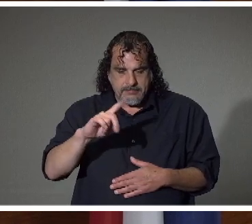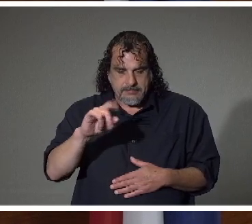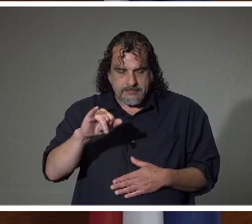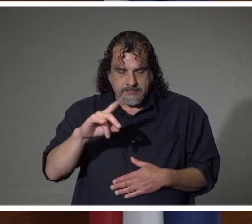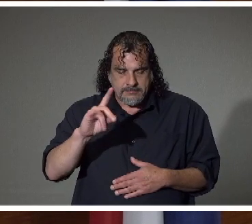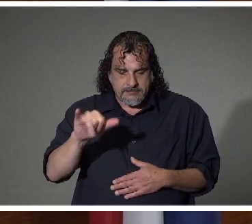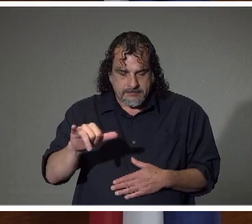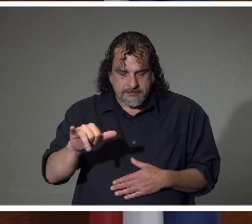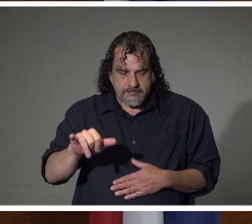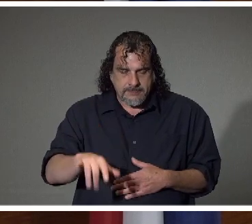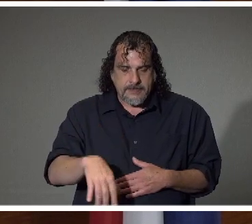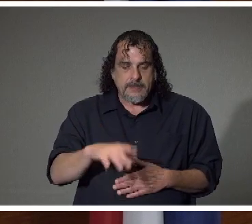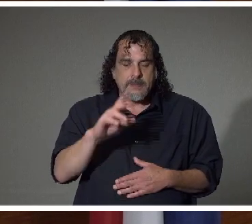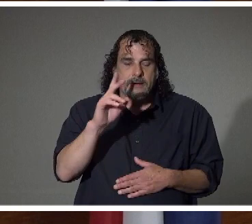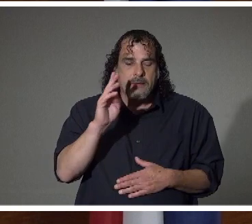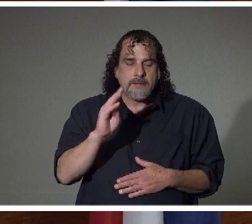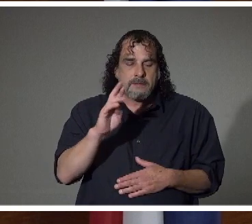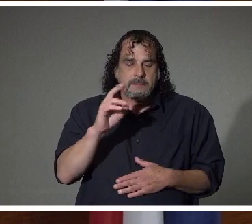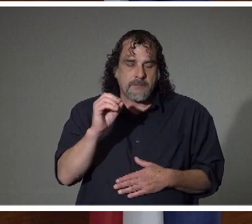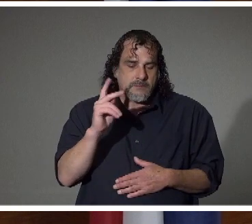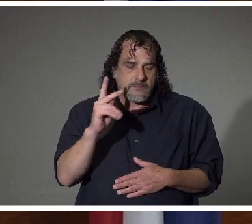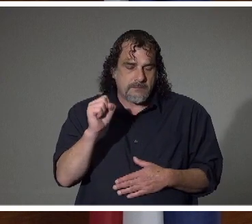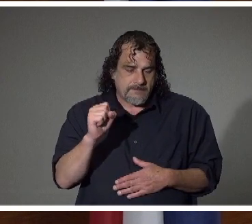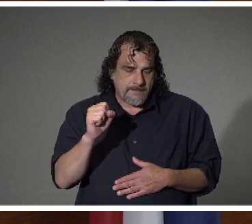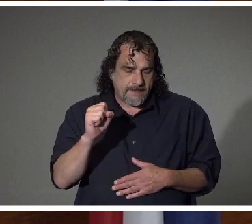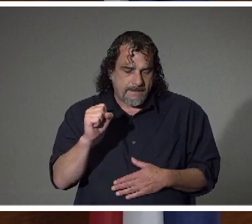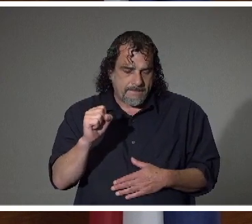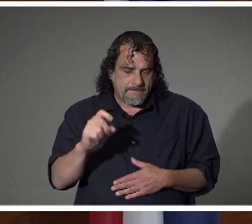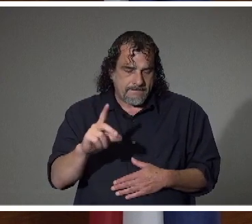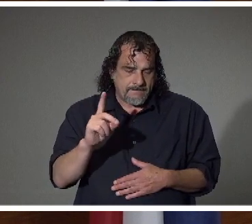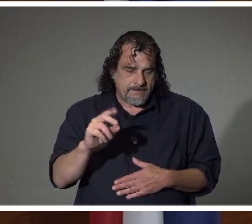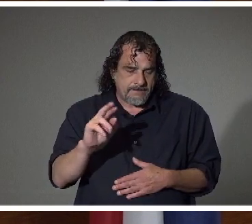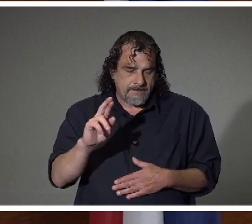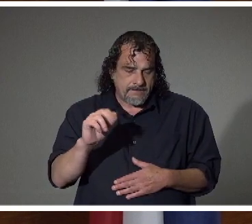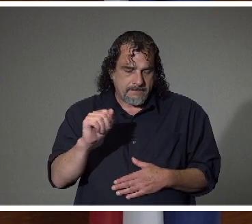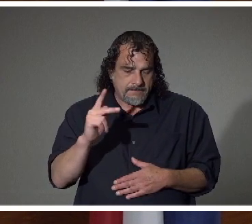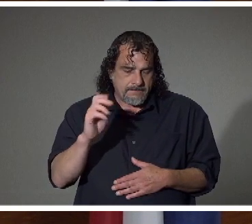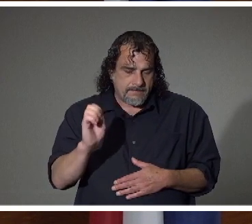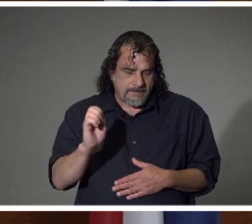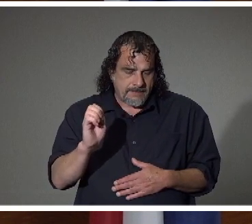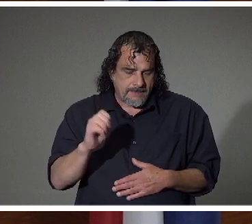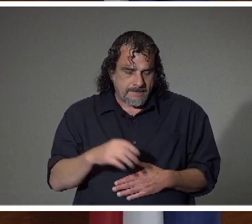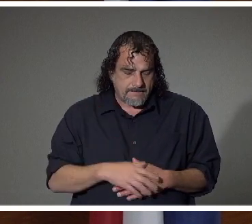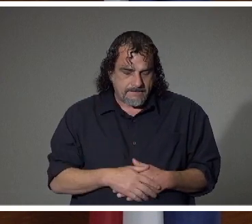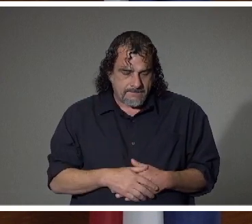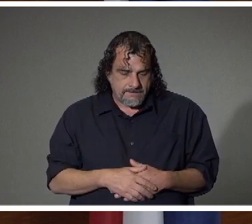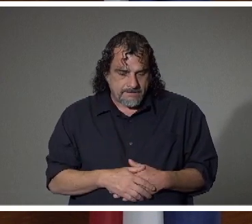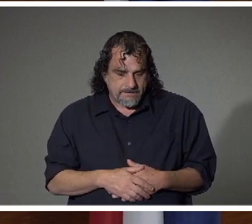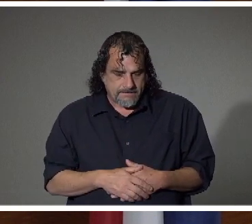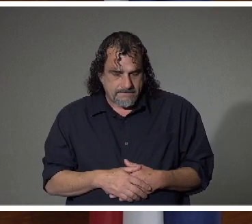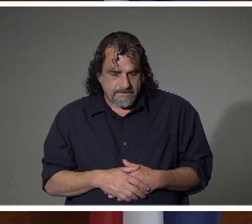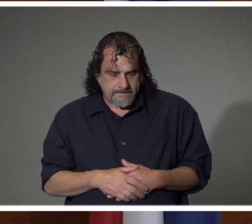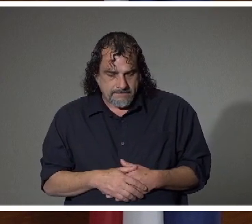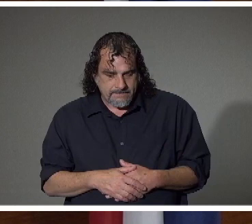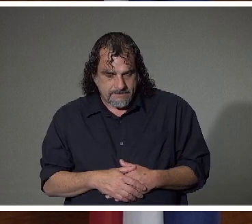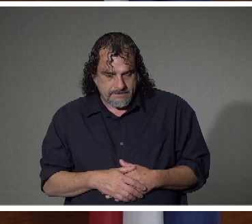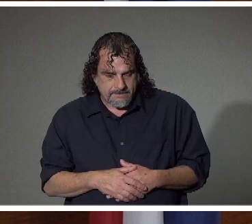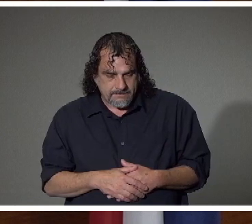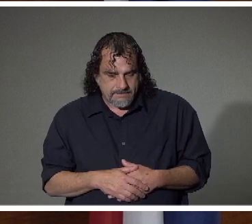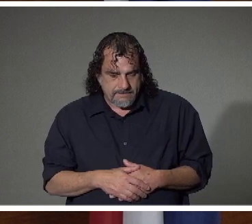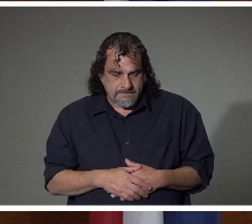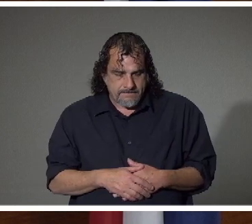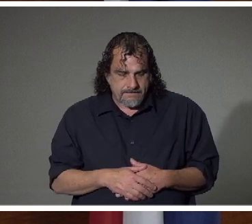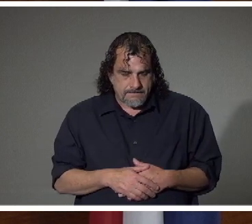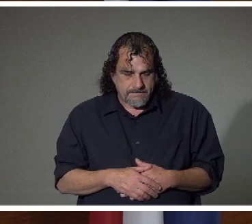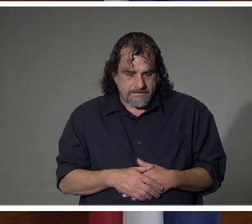happy 10th to Brooks Newton. Happy birthday to Drake Corson, who loves school and riding his bike with his brother. Happy